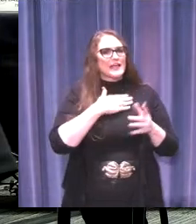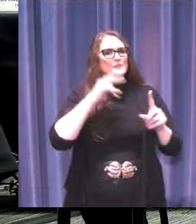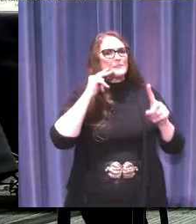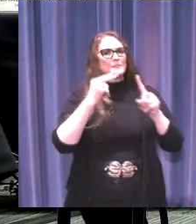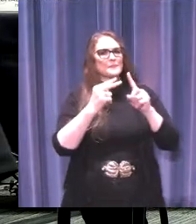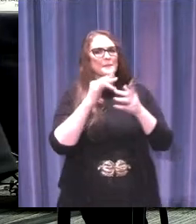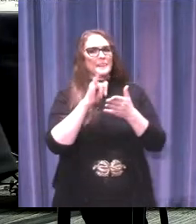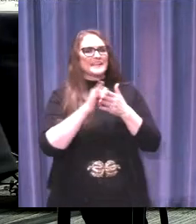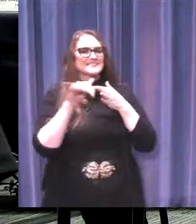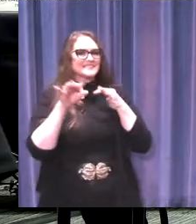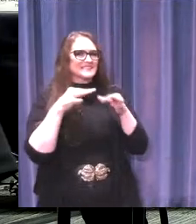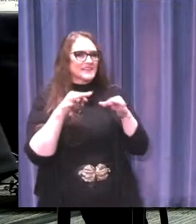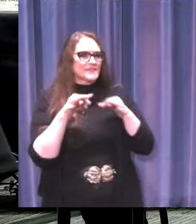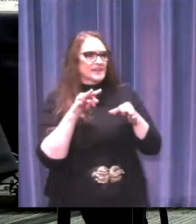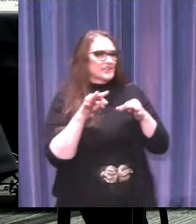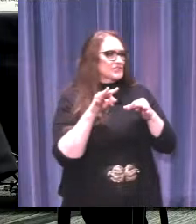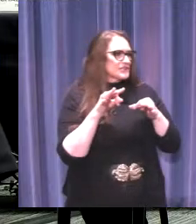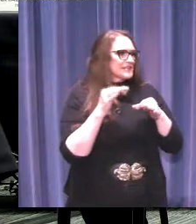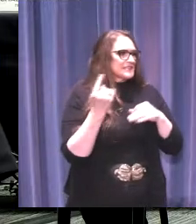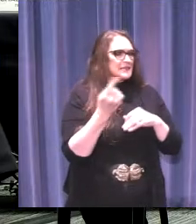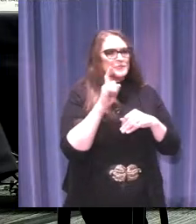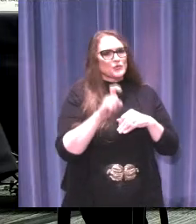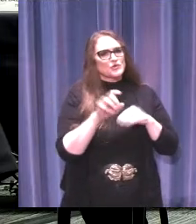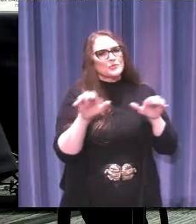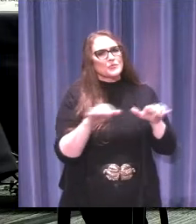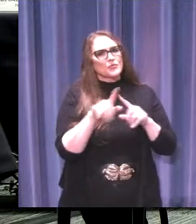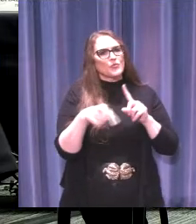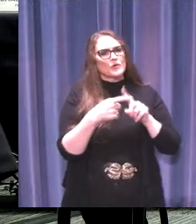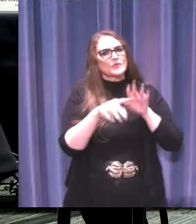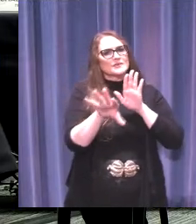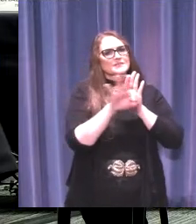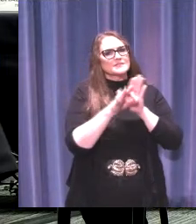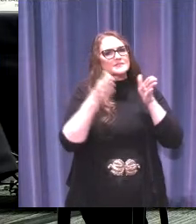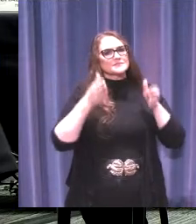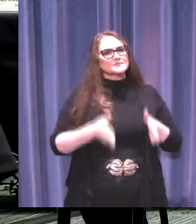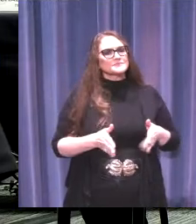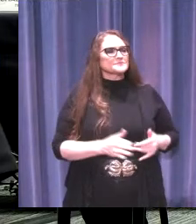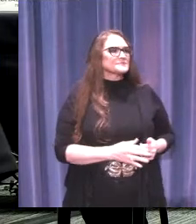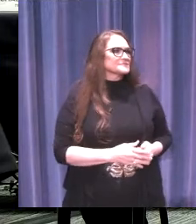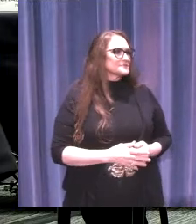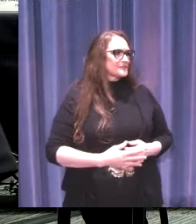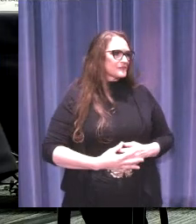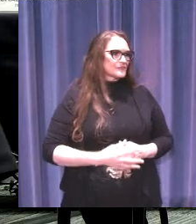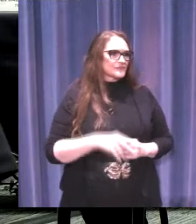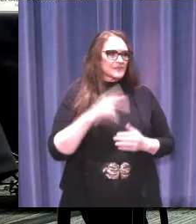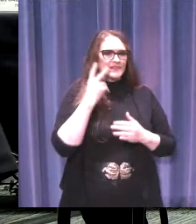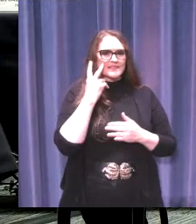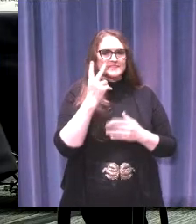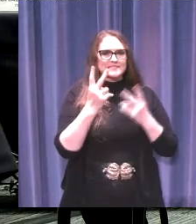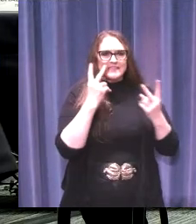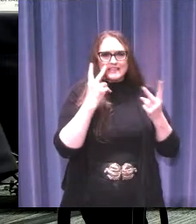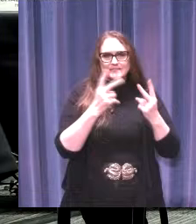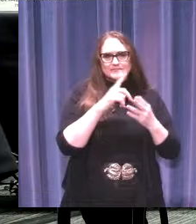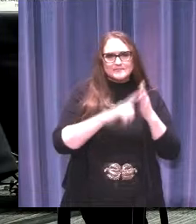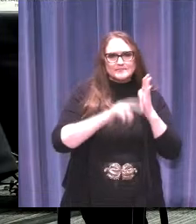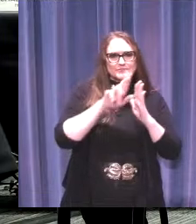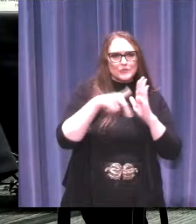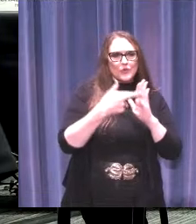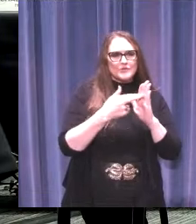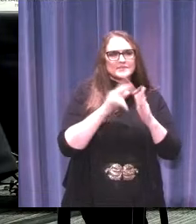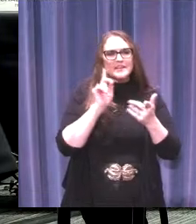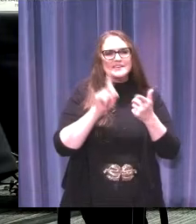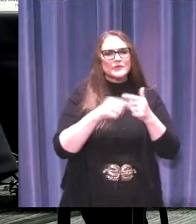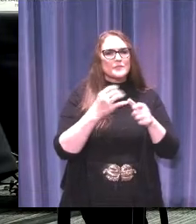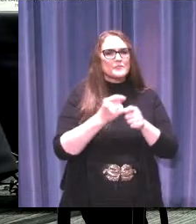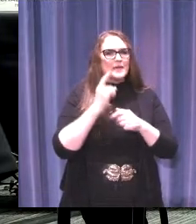the definition, that's something that we should be doing once we've selected a candidate and seeing what the roles are, and that until we've made